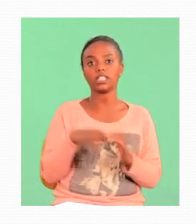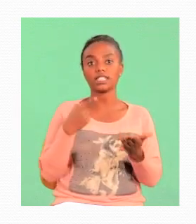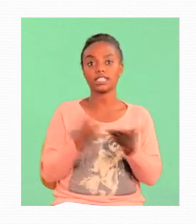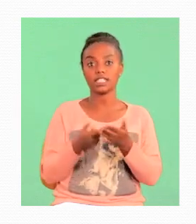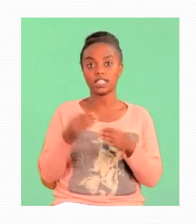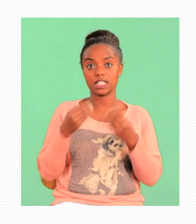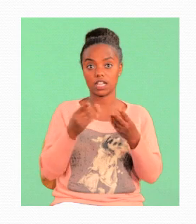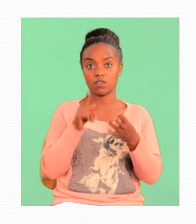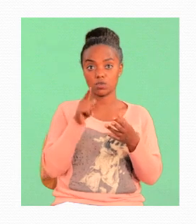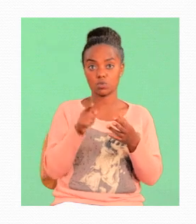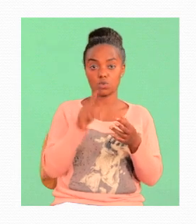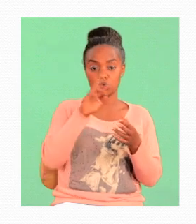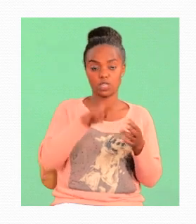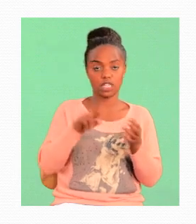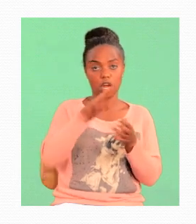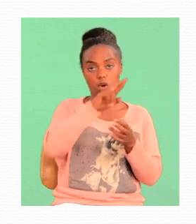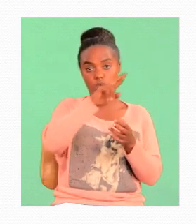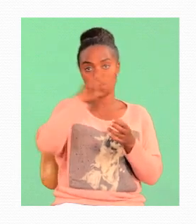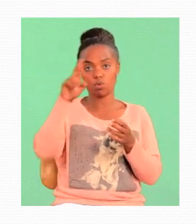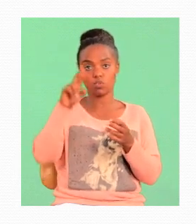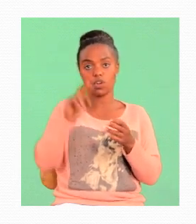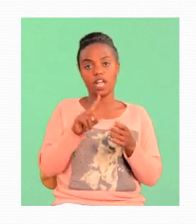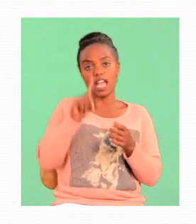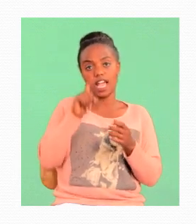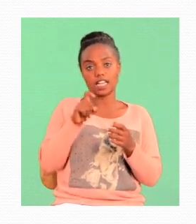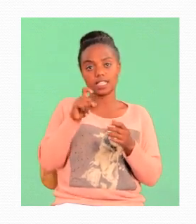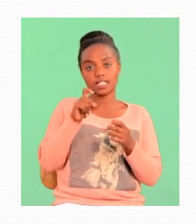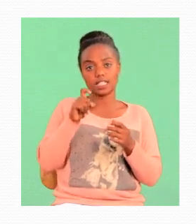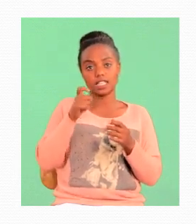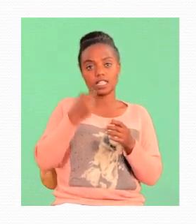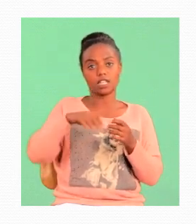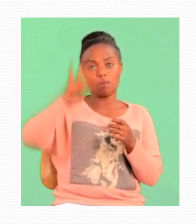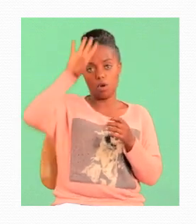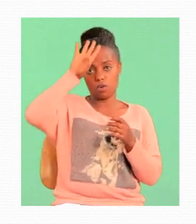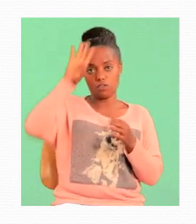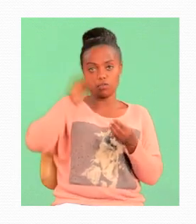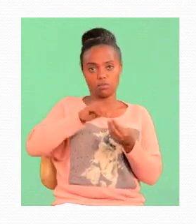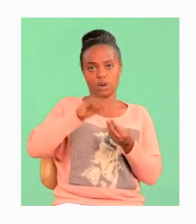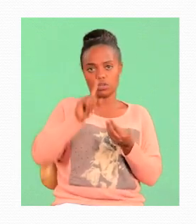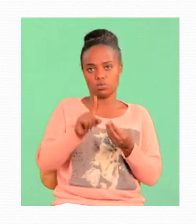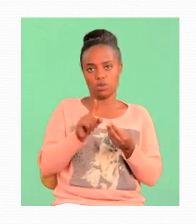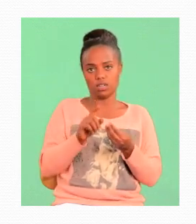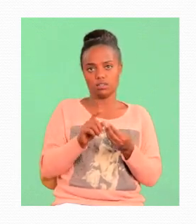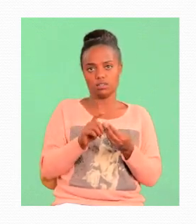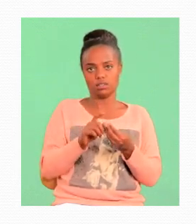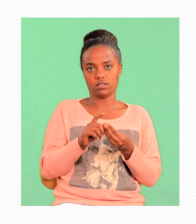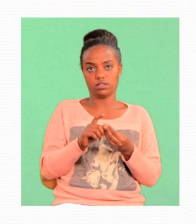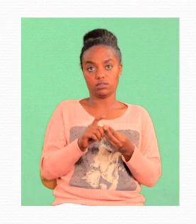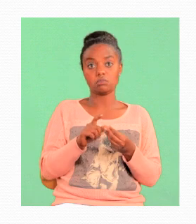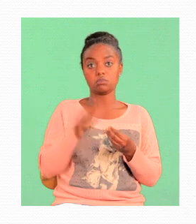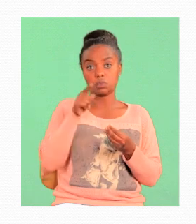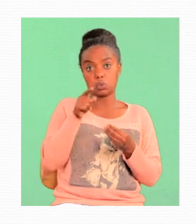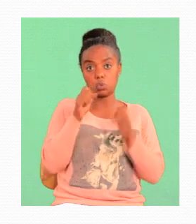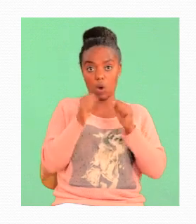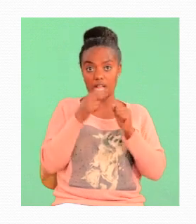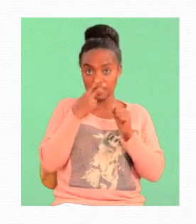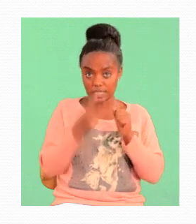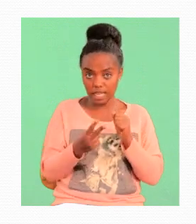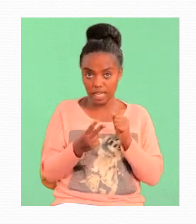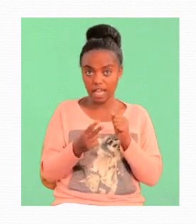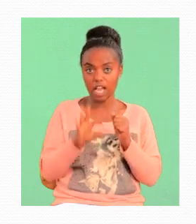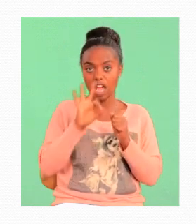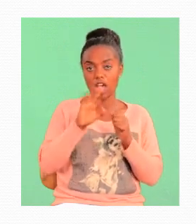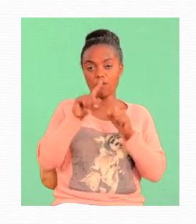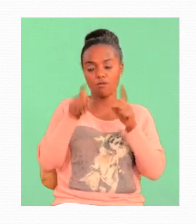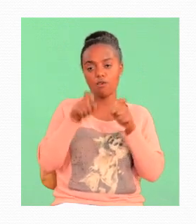gives you the square root of x the power of 4 plus 1. As you can see, f